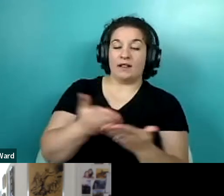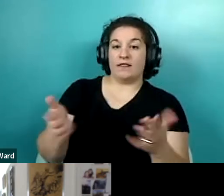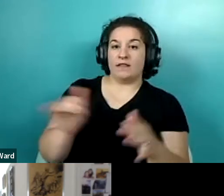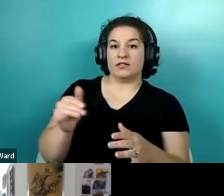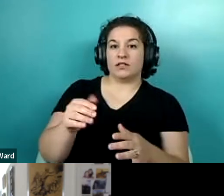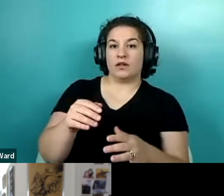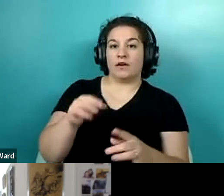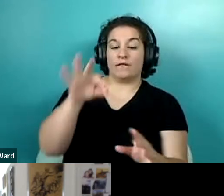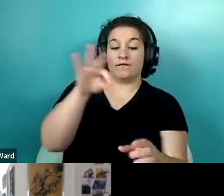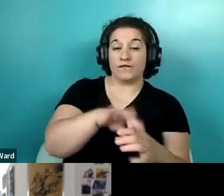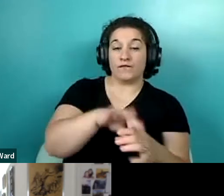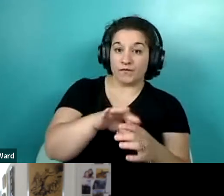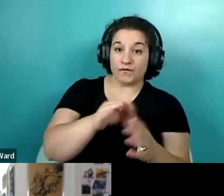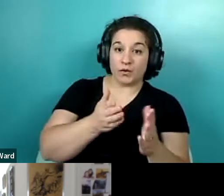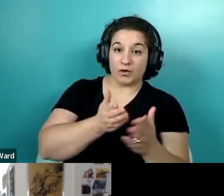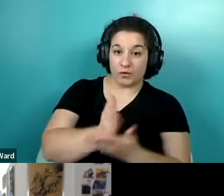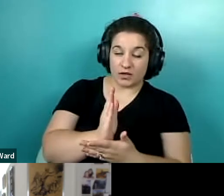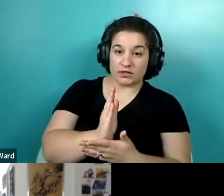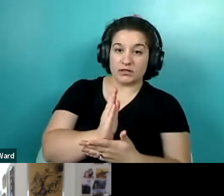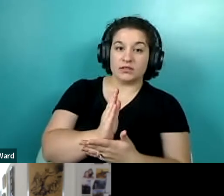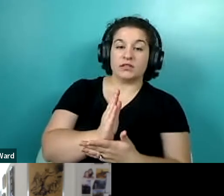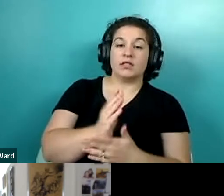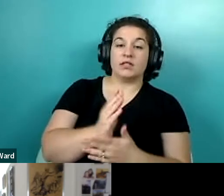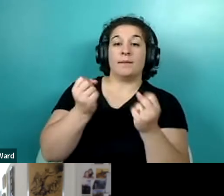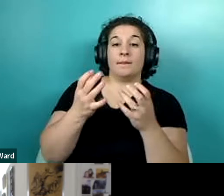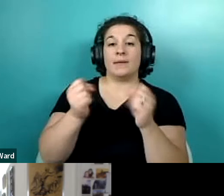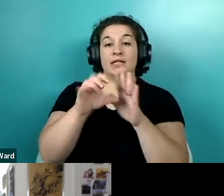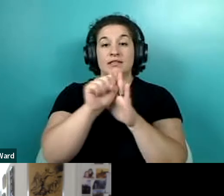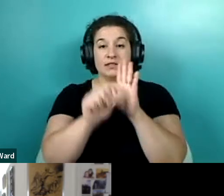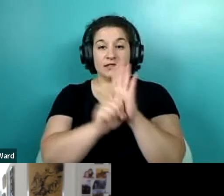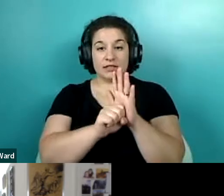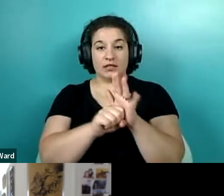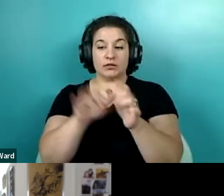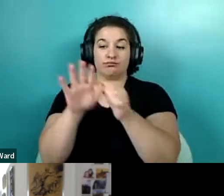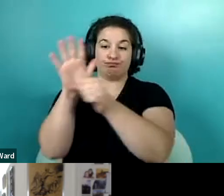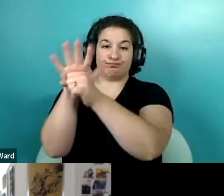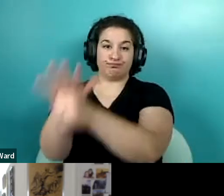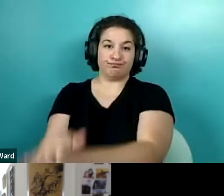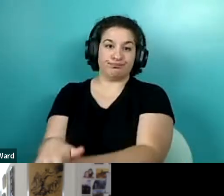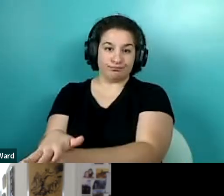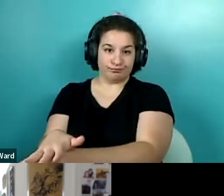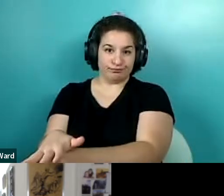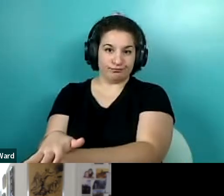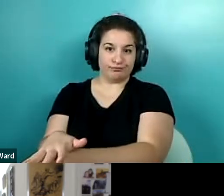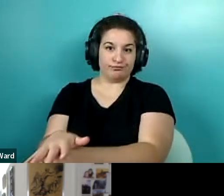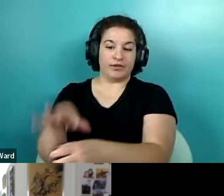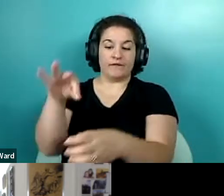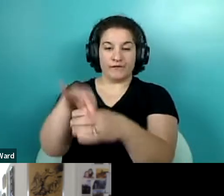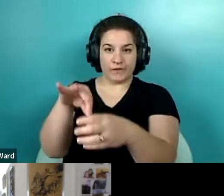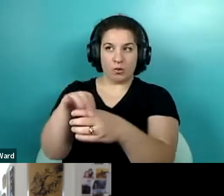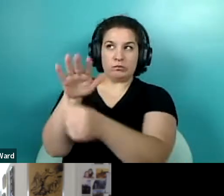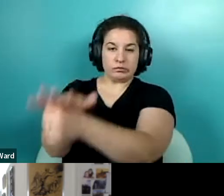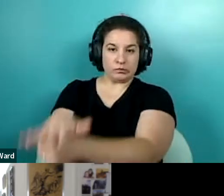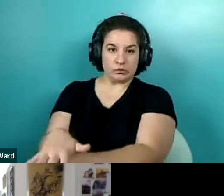seeing in many states repression around voting. And I